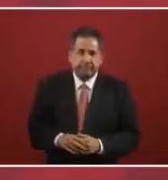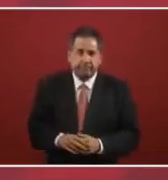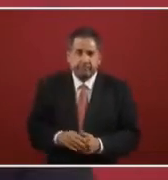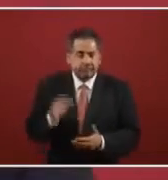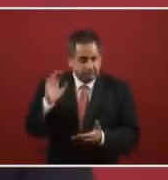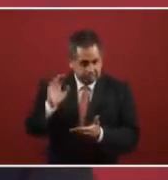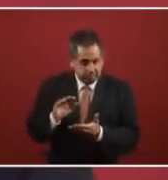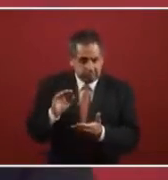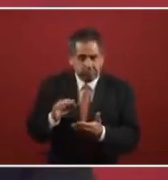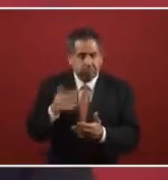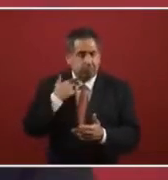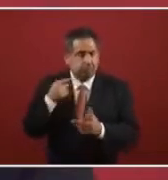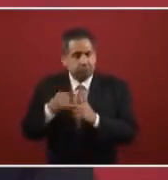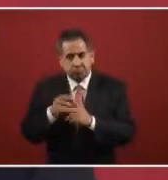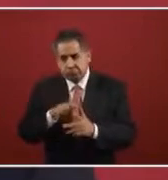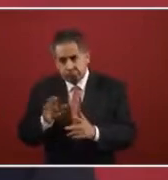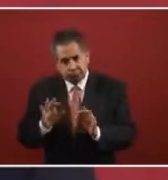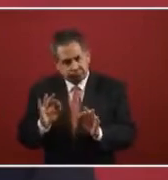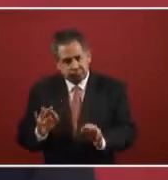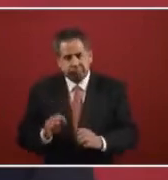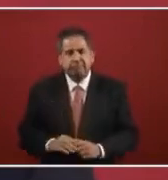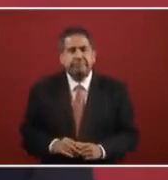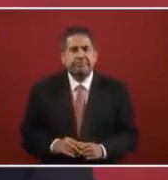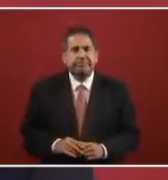baja Campeche, incidencia delictiva.